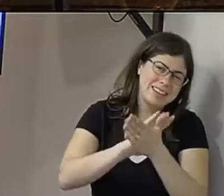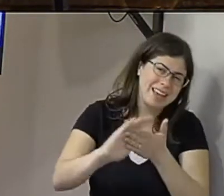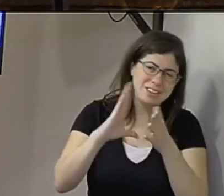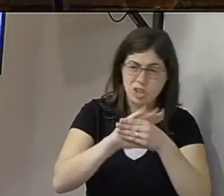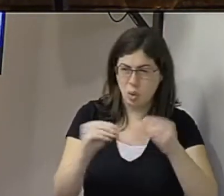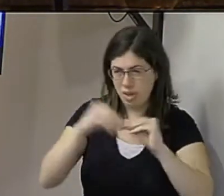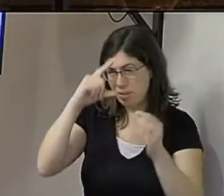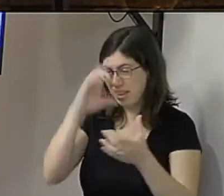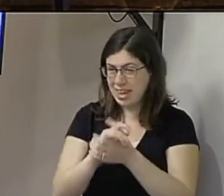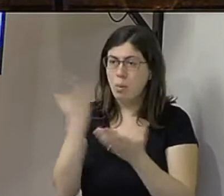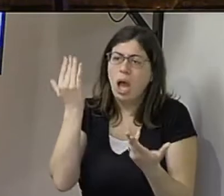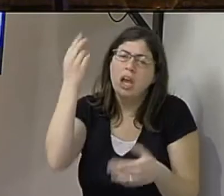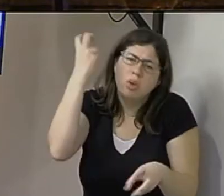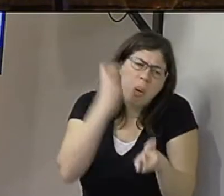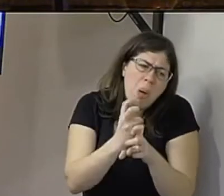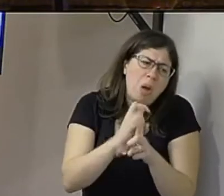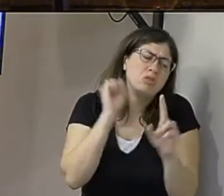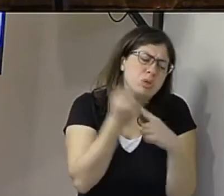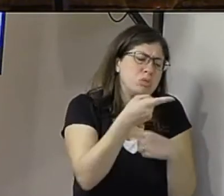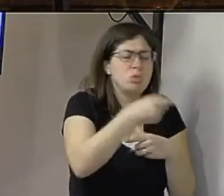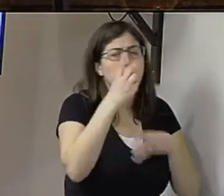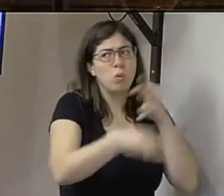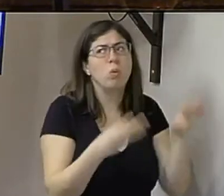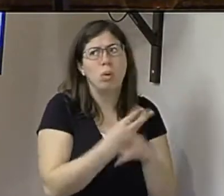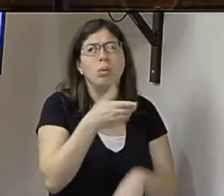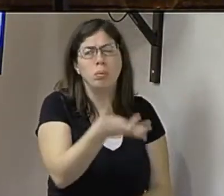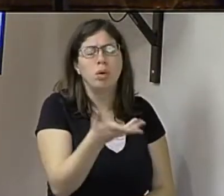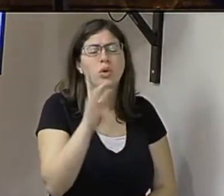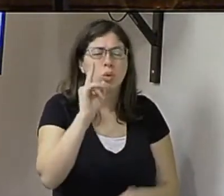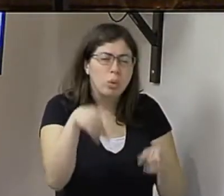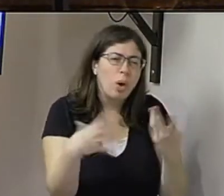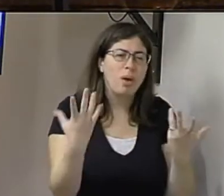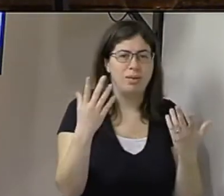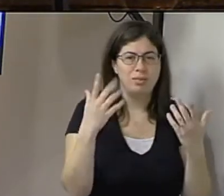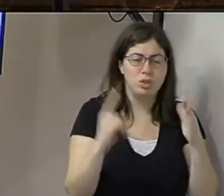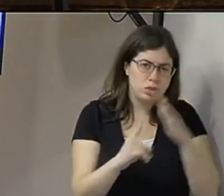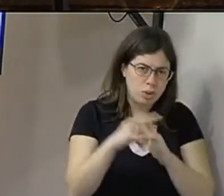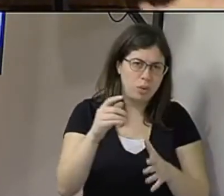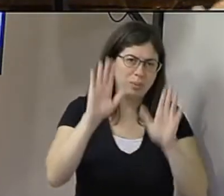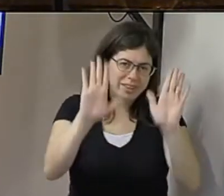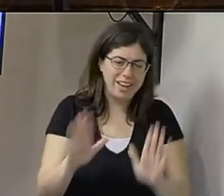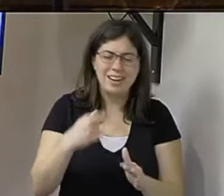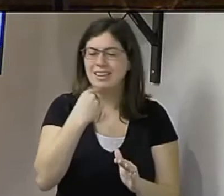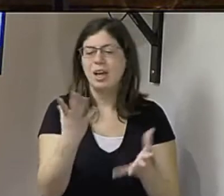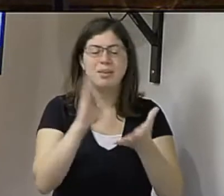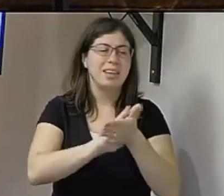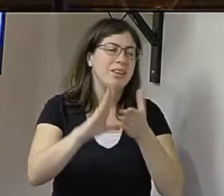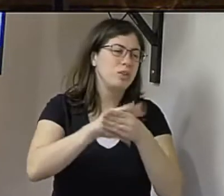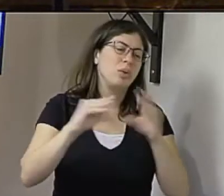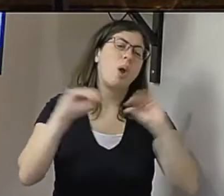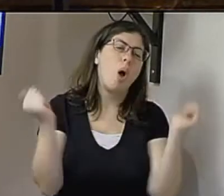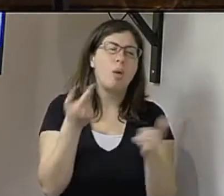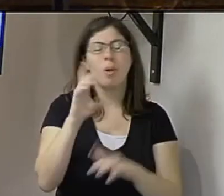that you believe because it's really hard to face how hard the world is out there. And so you go in this, you know, you show up every Sunday and you tell each other this nice story about how it's all going to